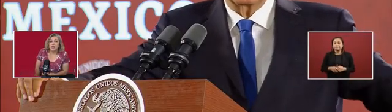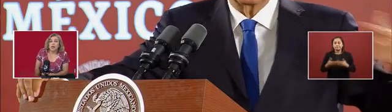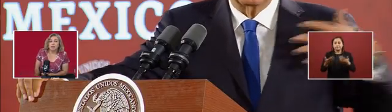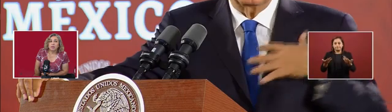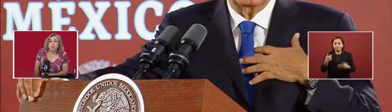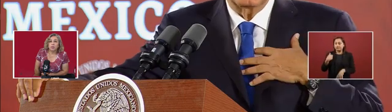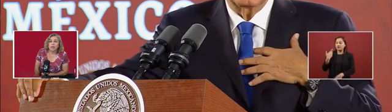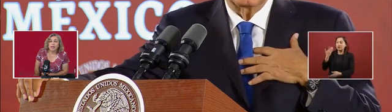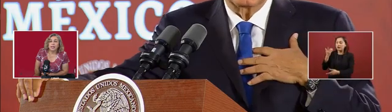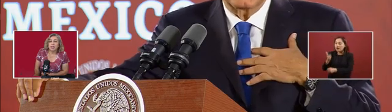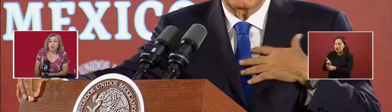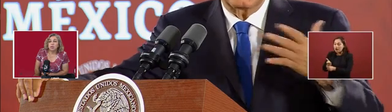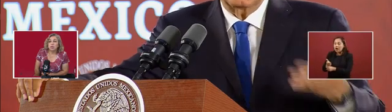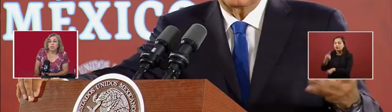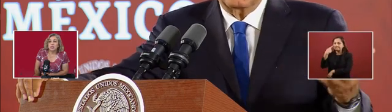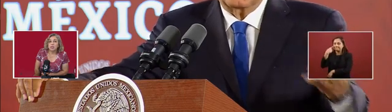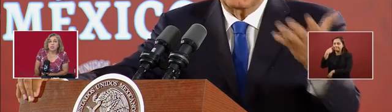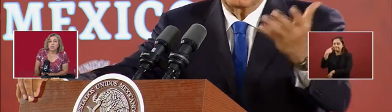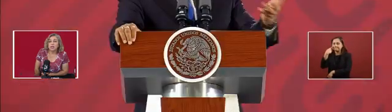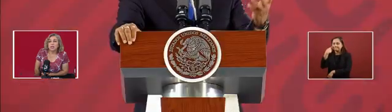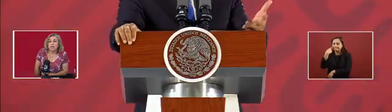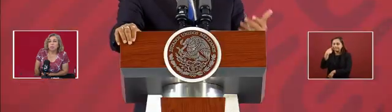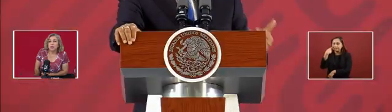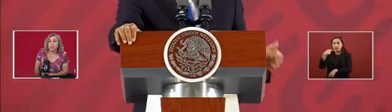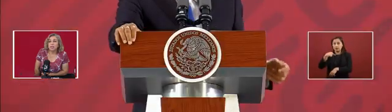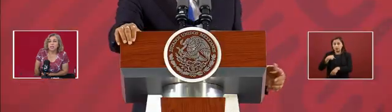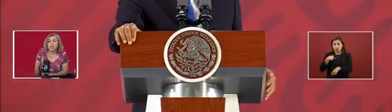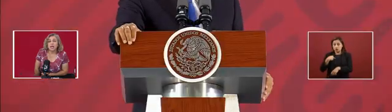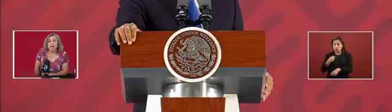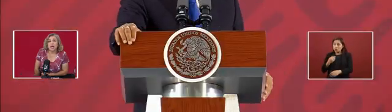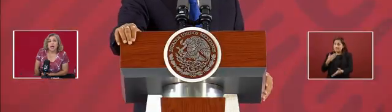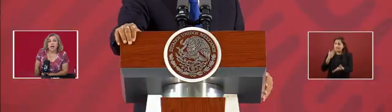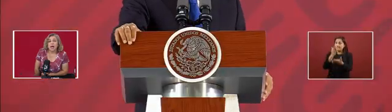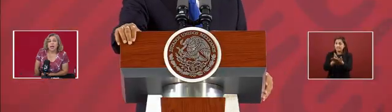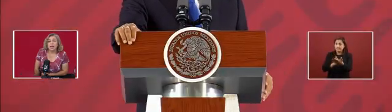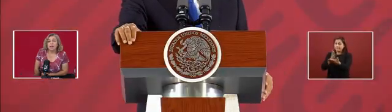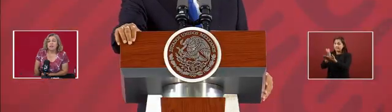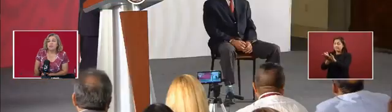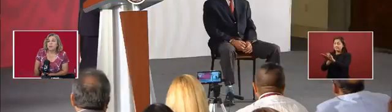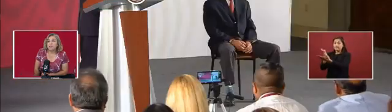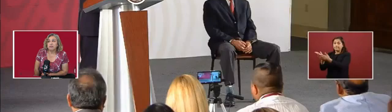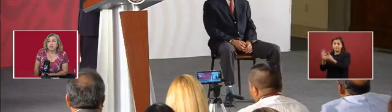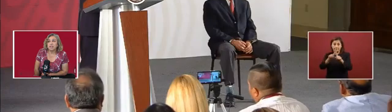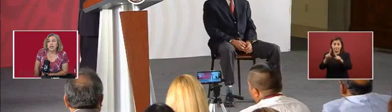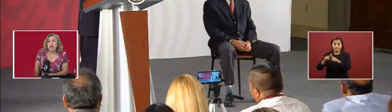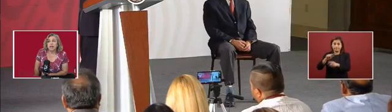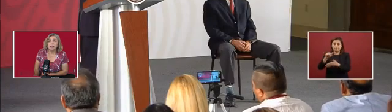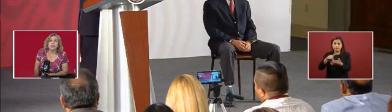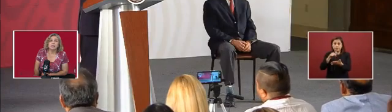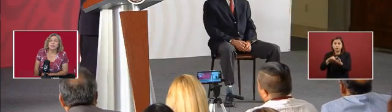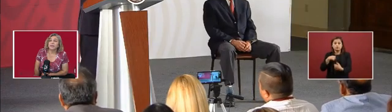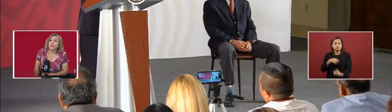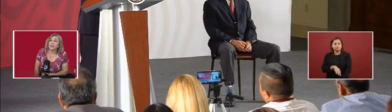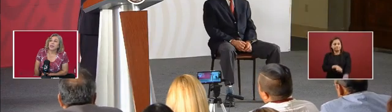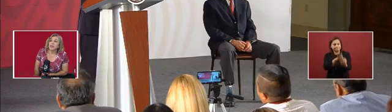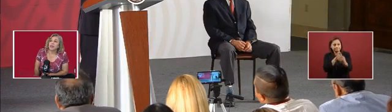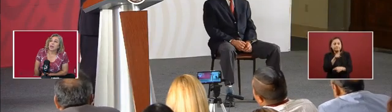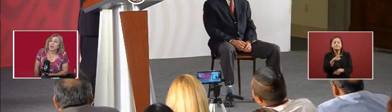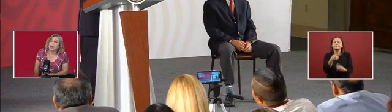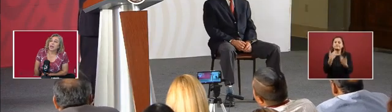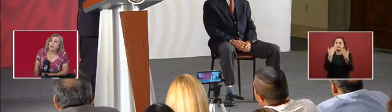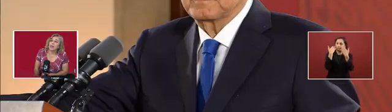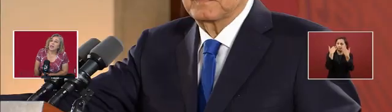working more on the actual working on the details as opposed to just looking at a financial way? Yes,